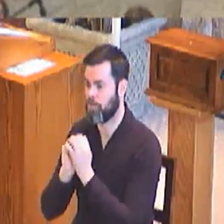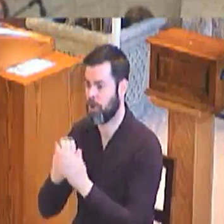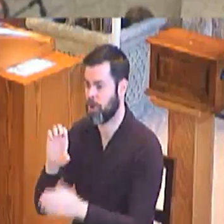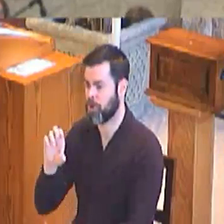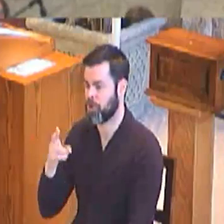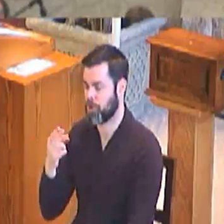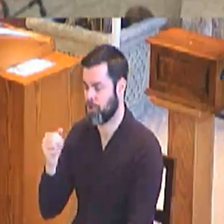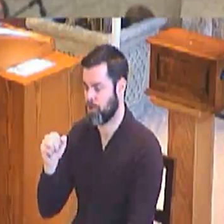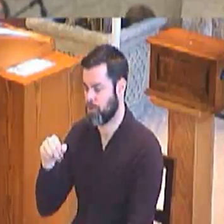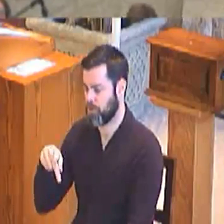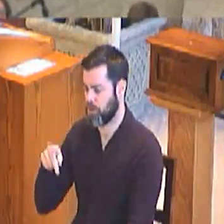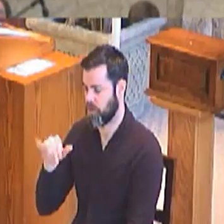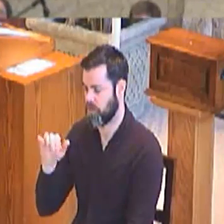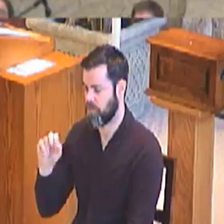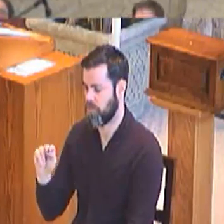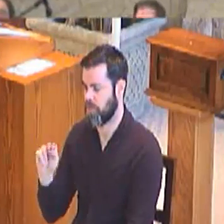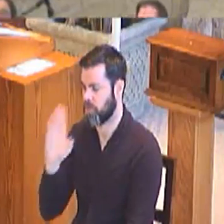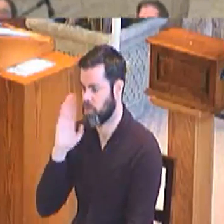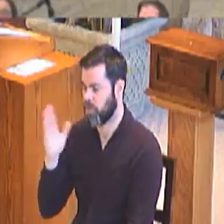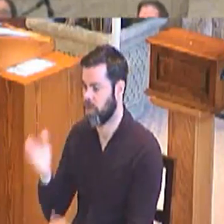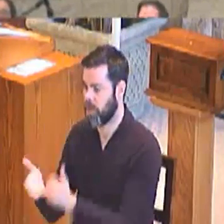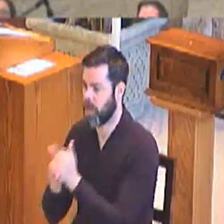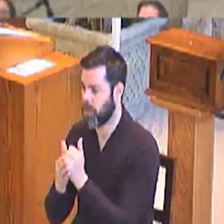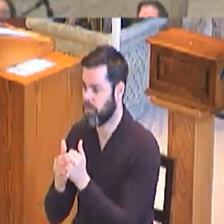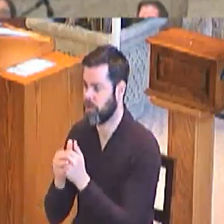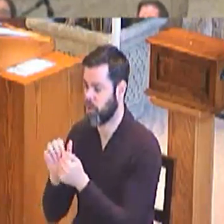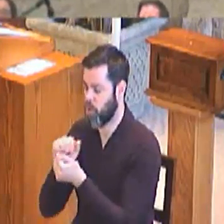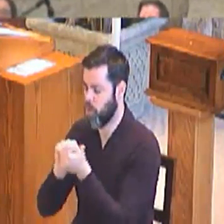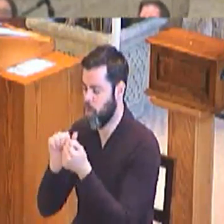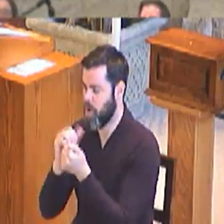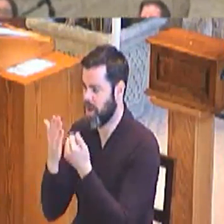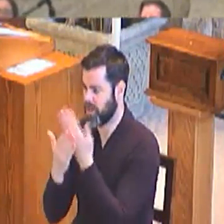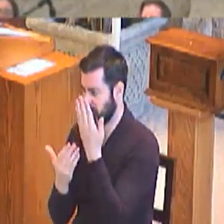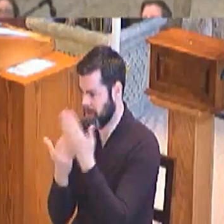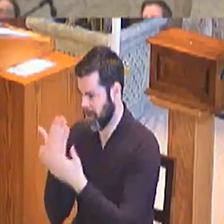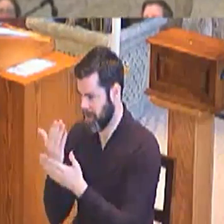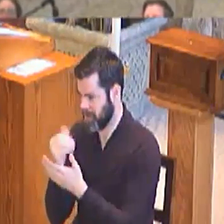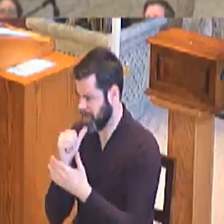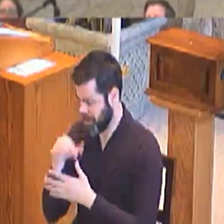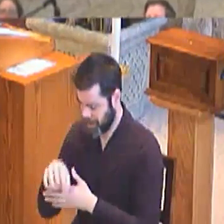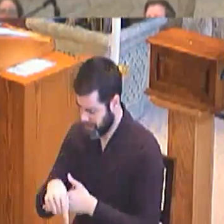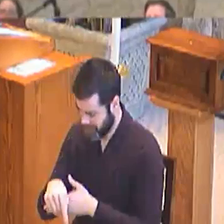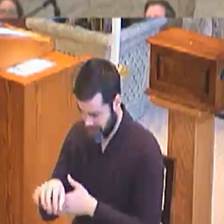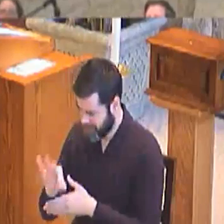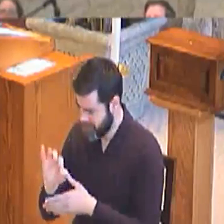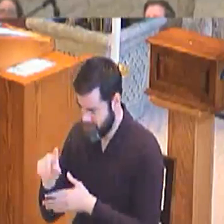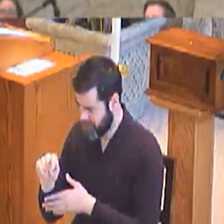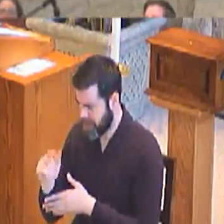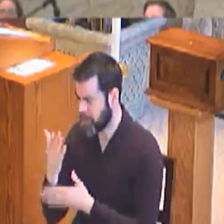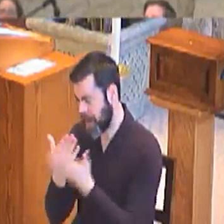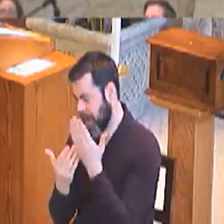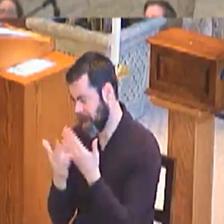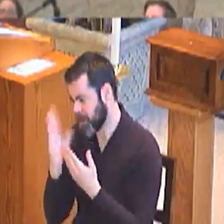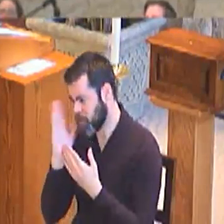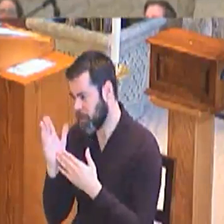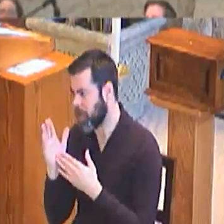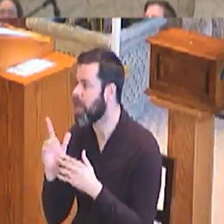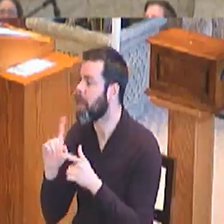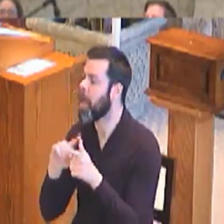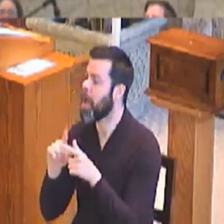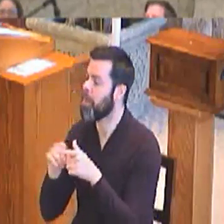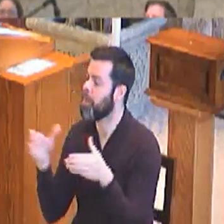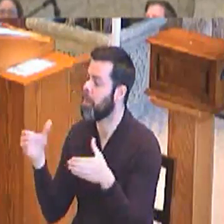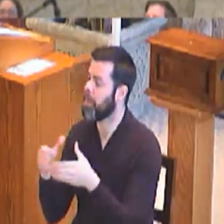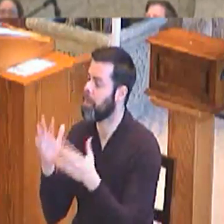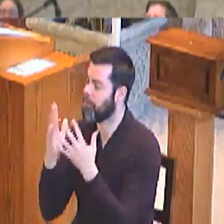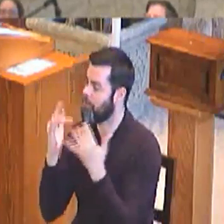hands, as opposed to washing feet. We'll wash hands. And then we'll come together as a community in Friendship Hall with